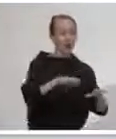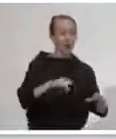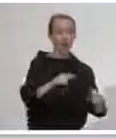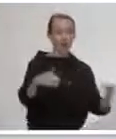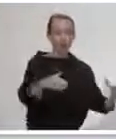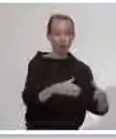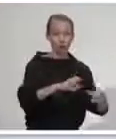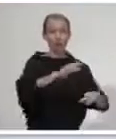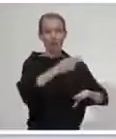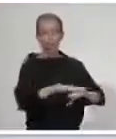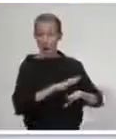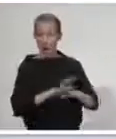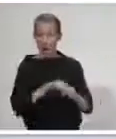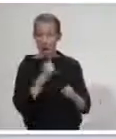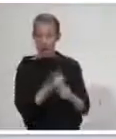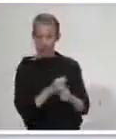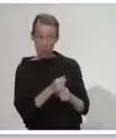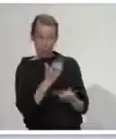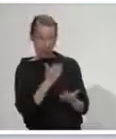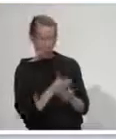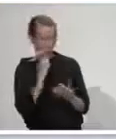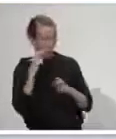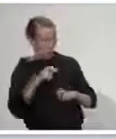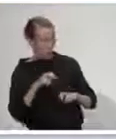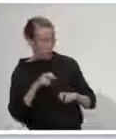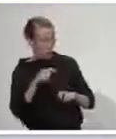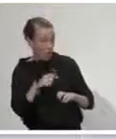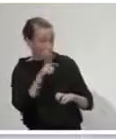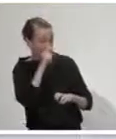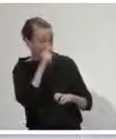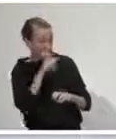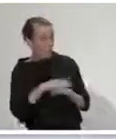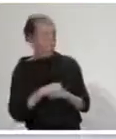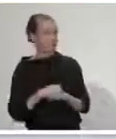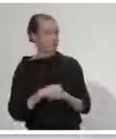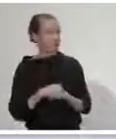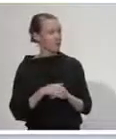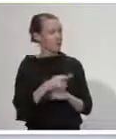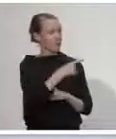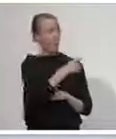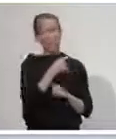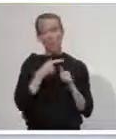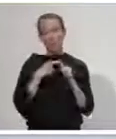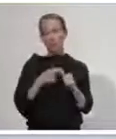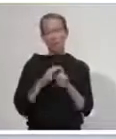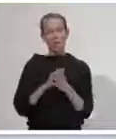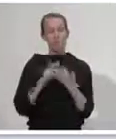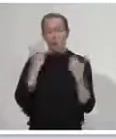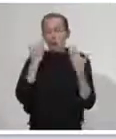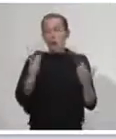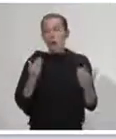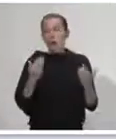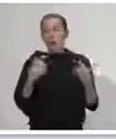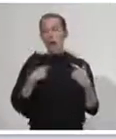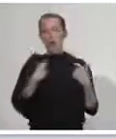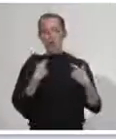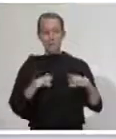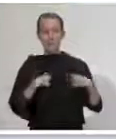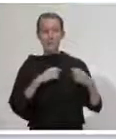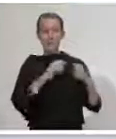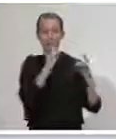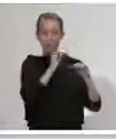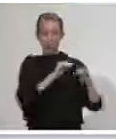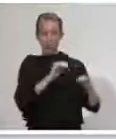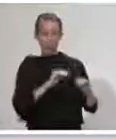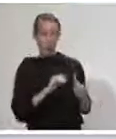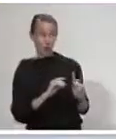the Ministry of Education, but I don't want to be too quick to give a response, given that it's actually something that for the Minister of Education really to respond